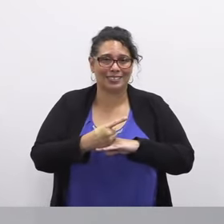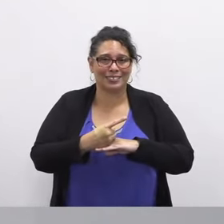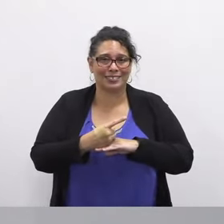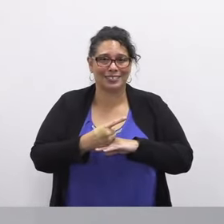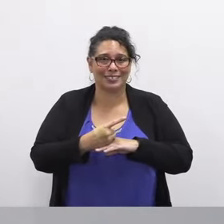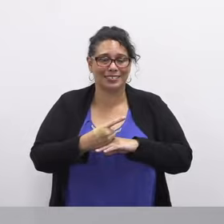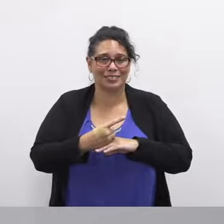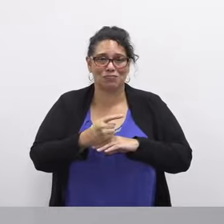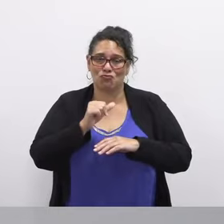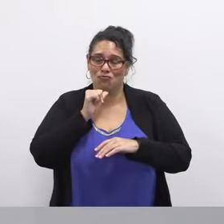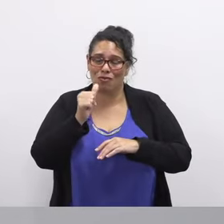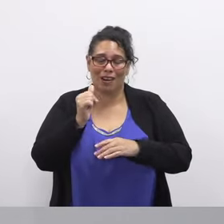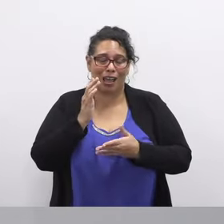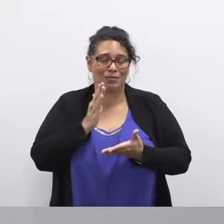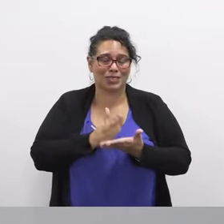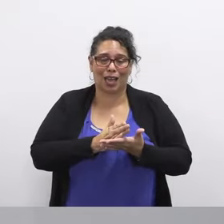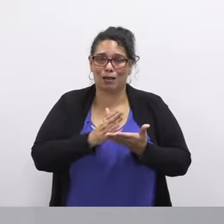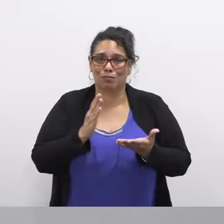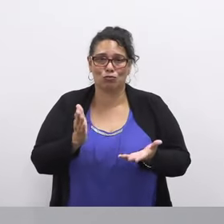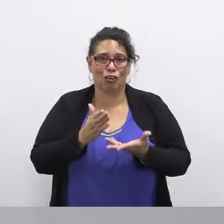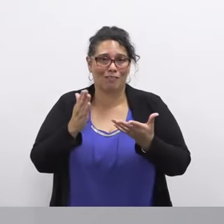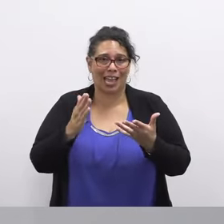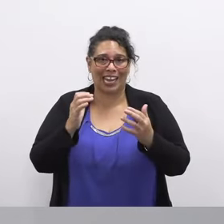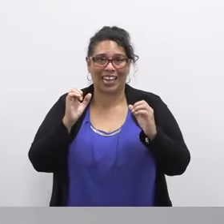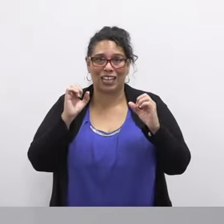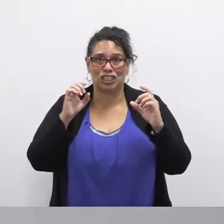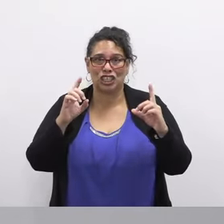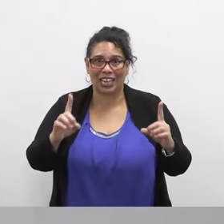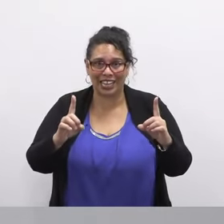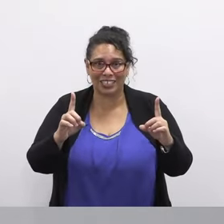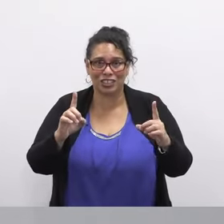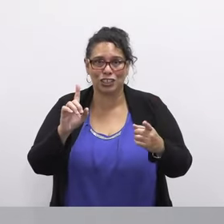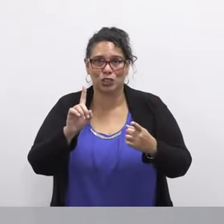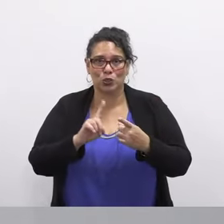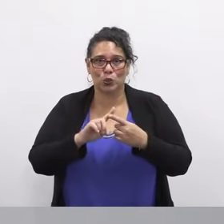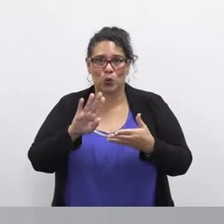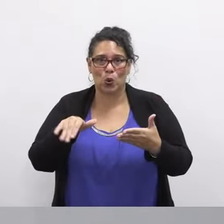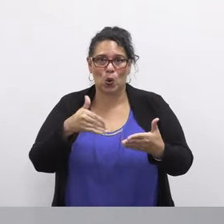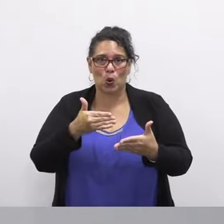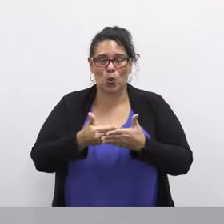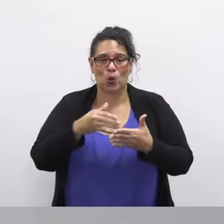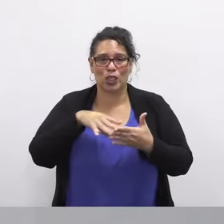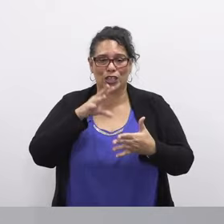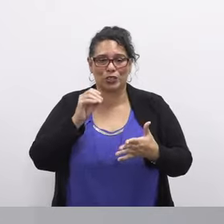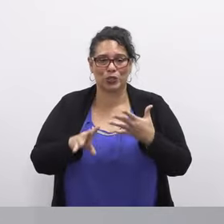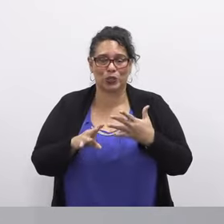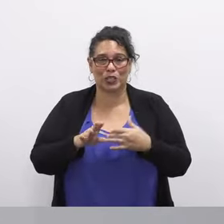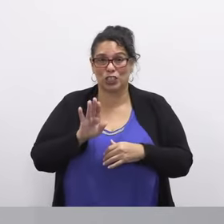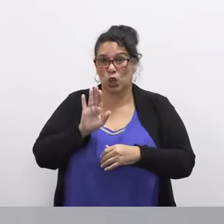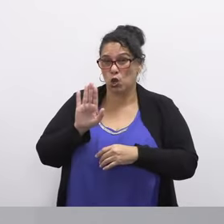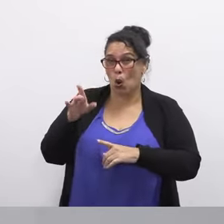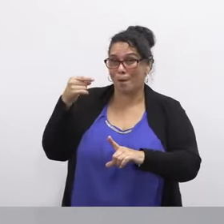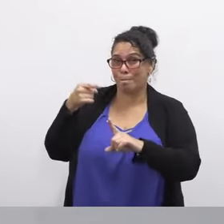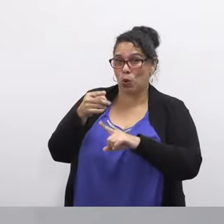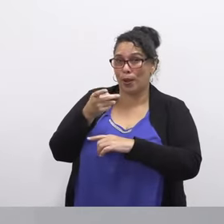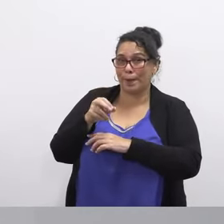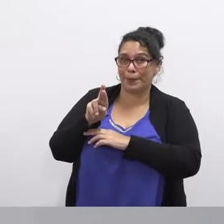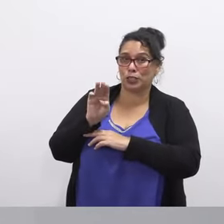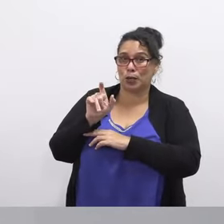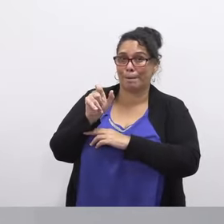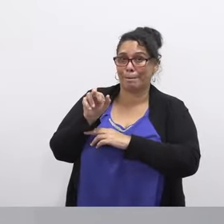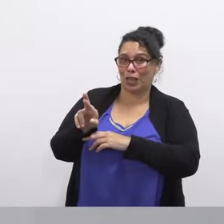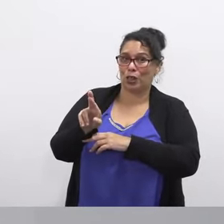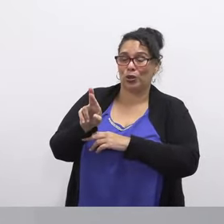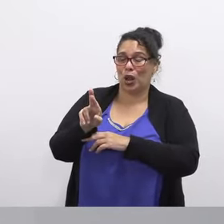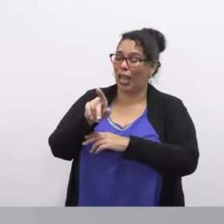stopped providing an education to our students. And to your point, Mr. Miller, I still truly believe